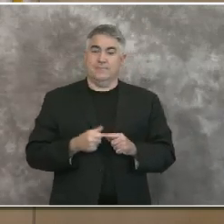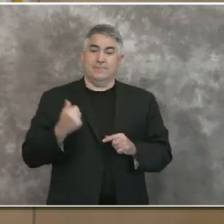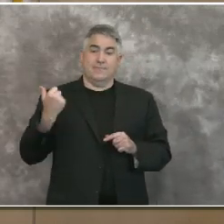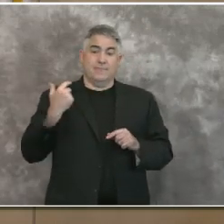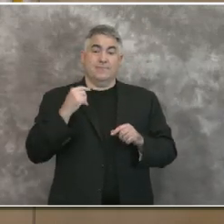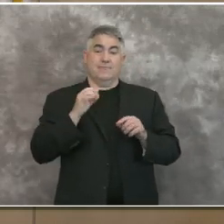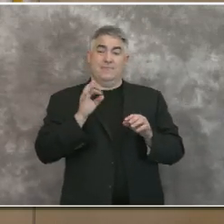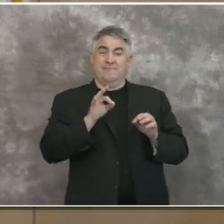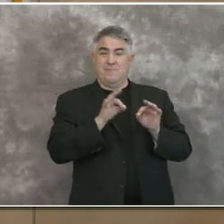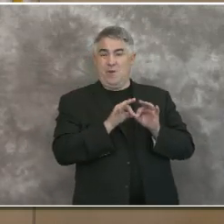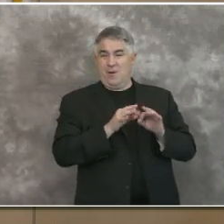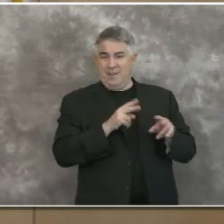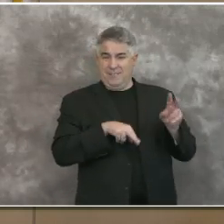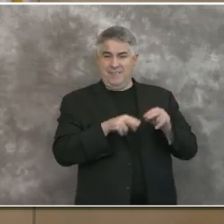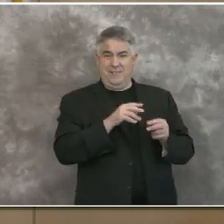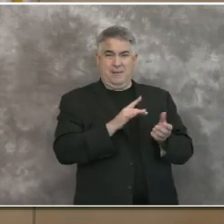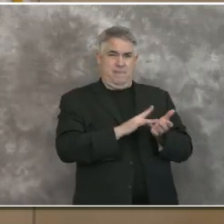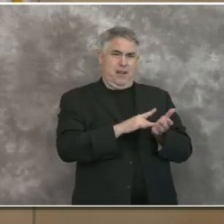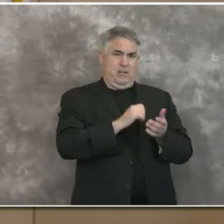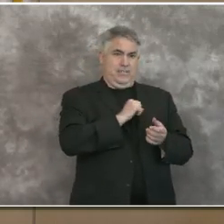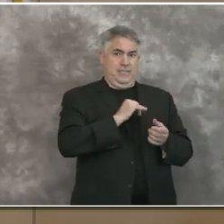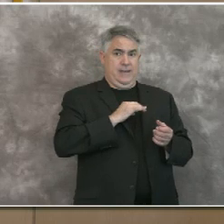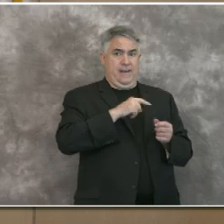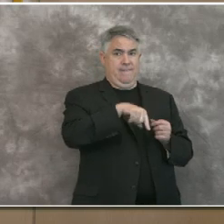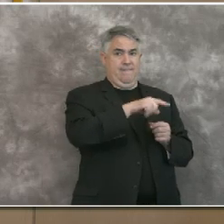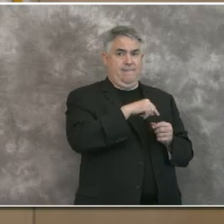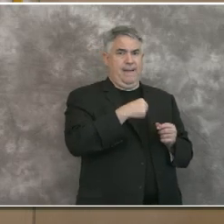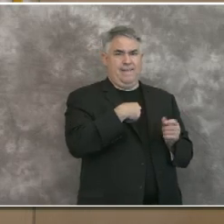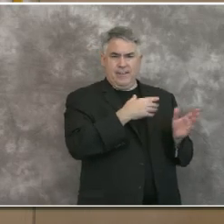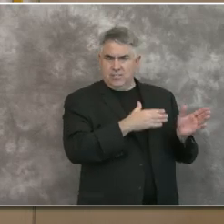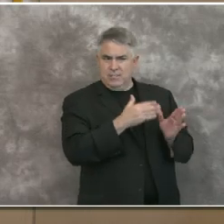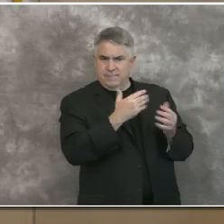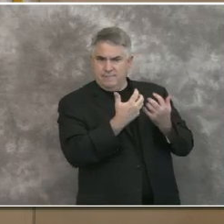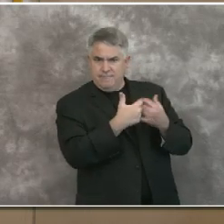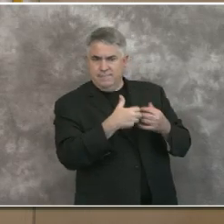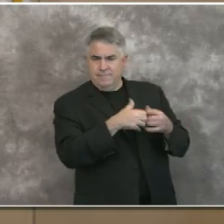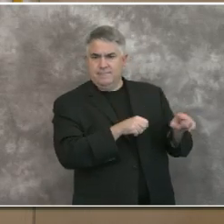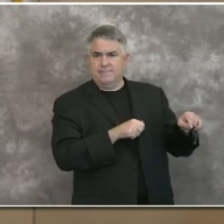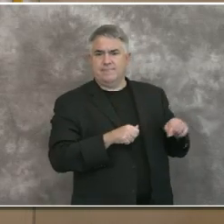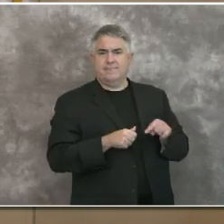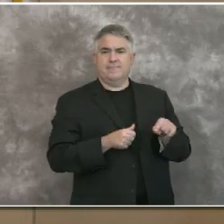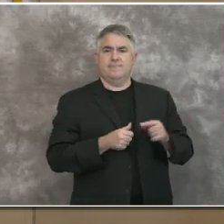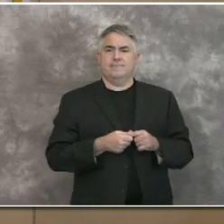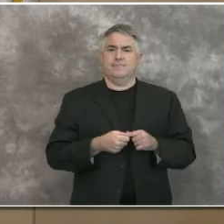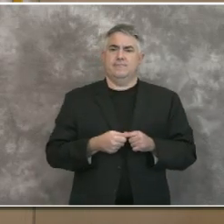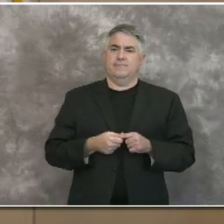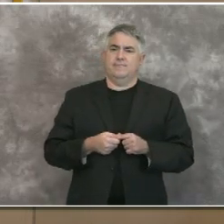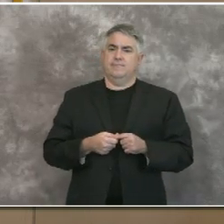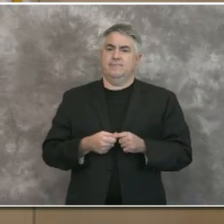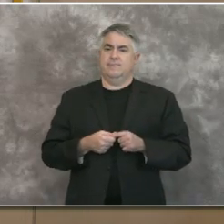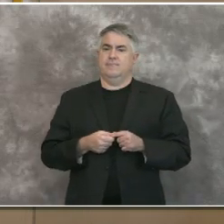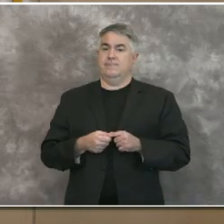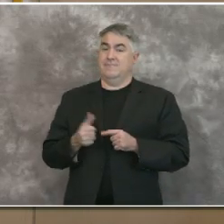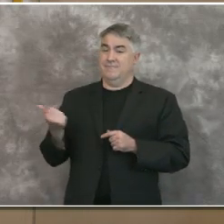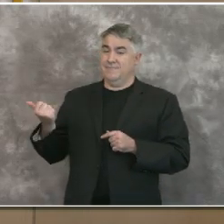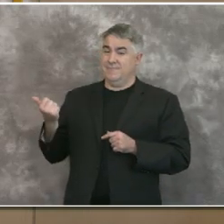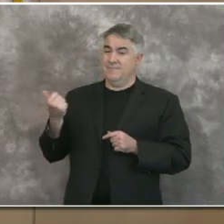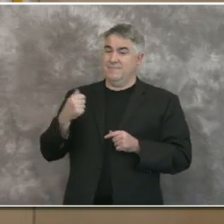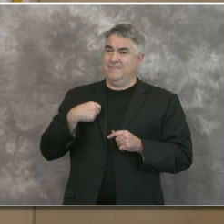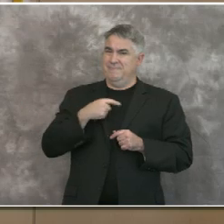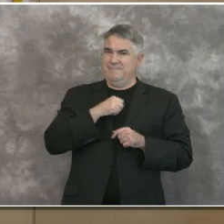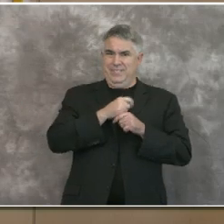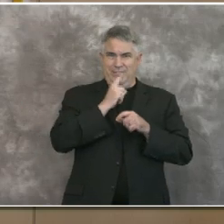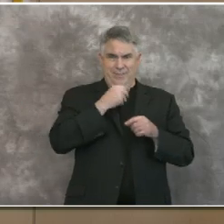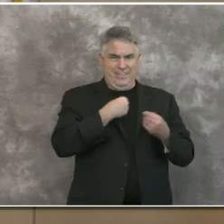related to these various strategies and how we can make sure that we can test this vulnerable population. And I just